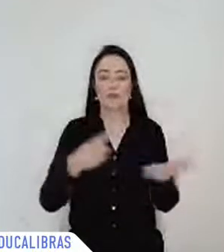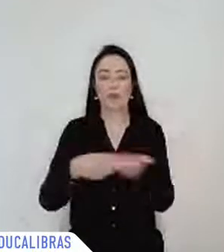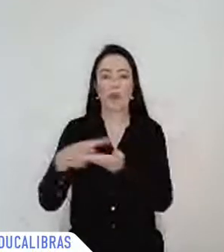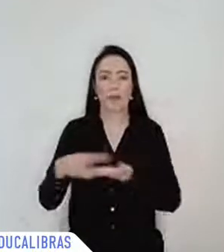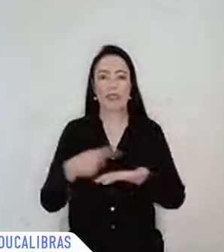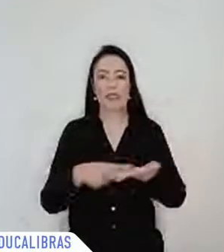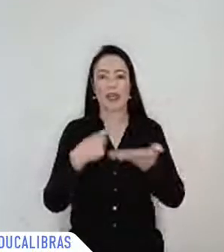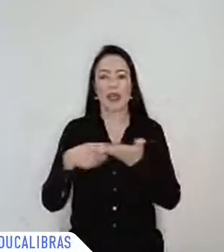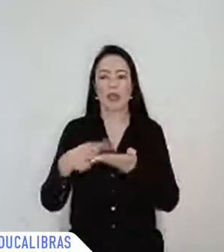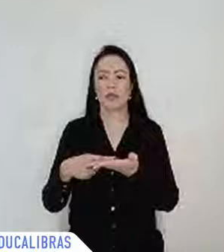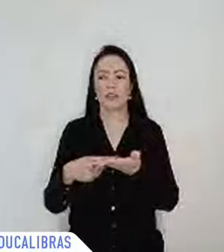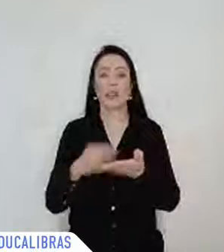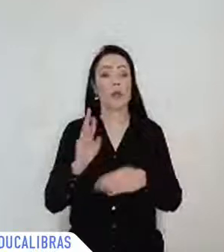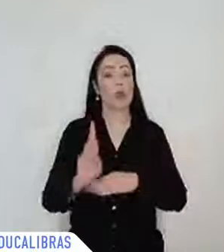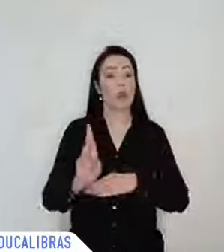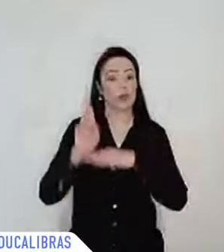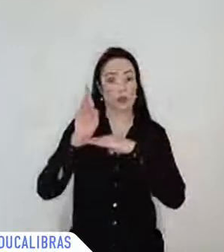look